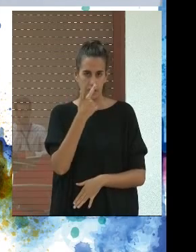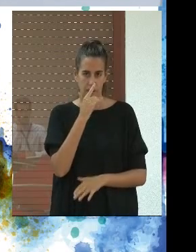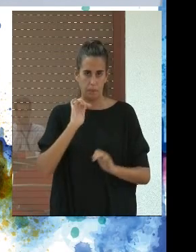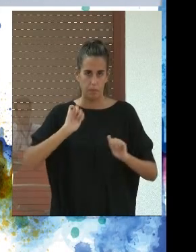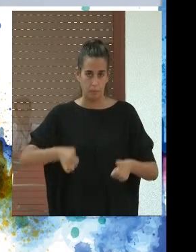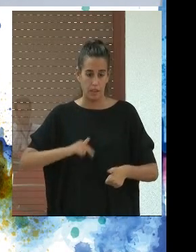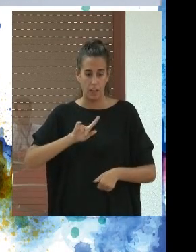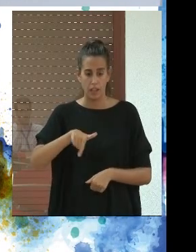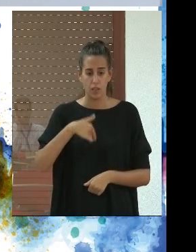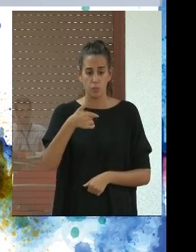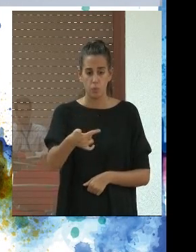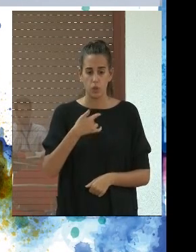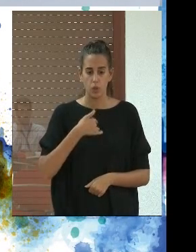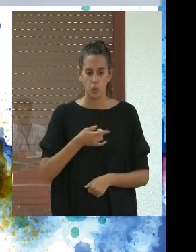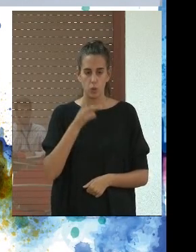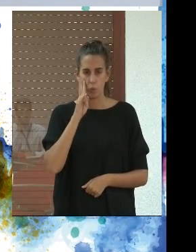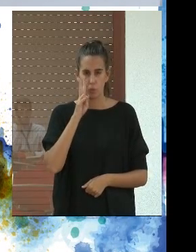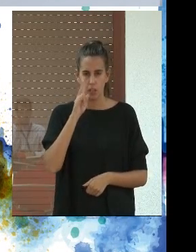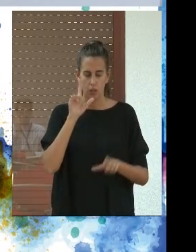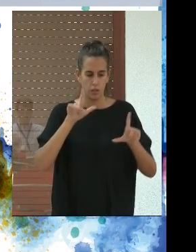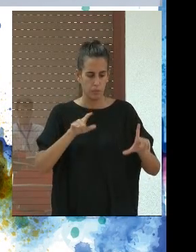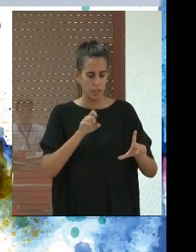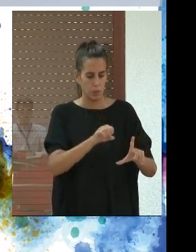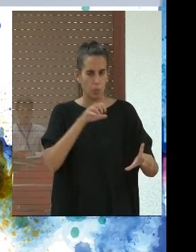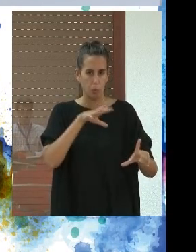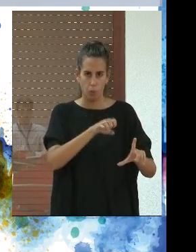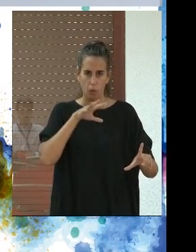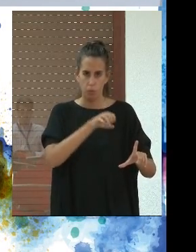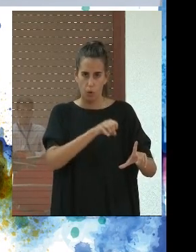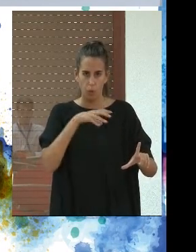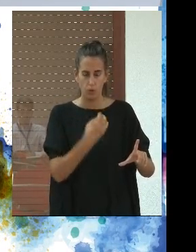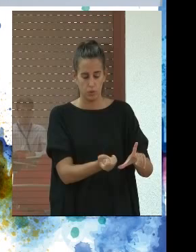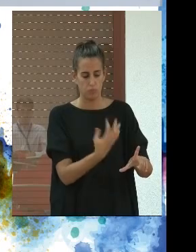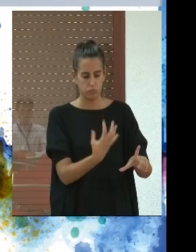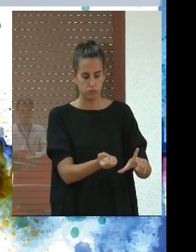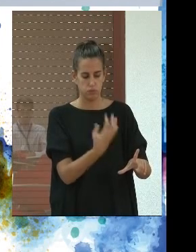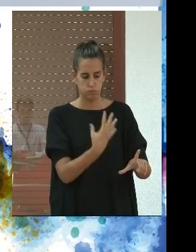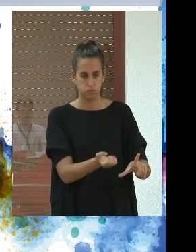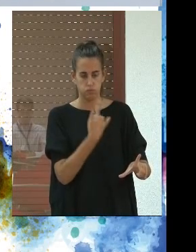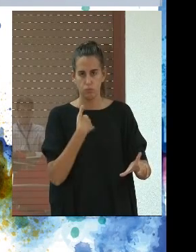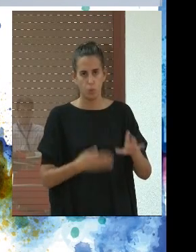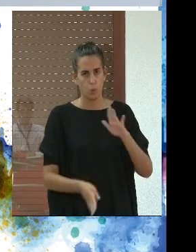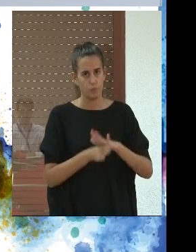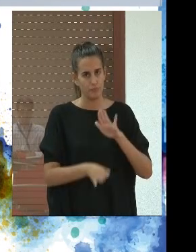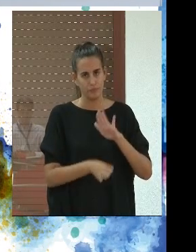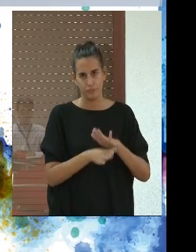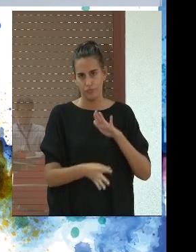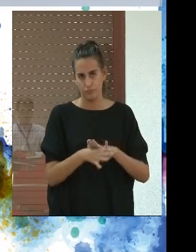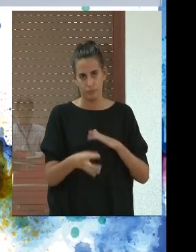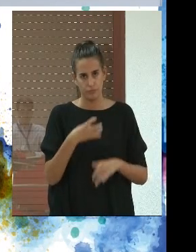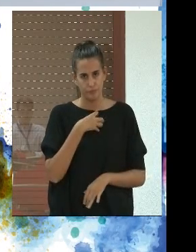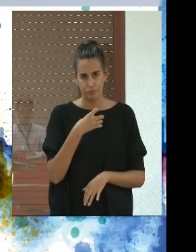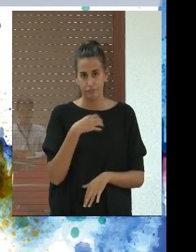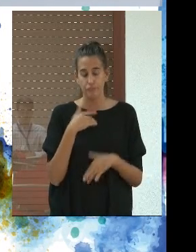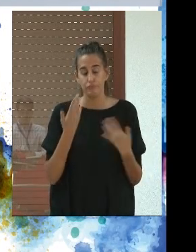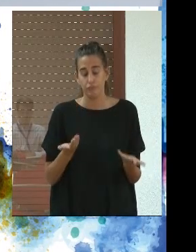that they are very good doing this experiment for 10 minutes, but after 15 or 20 minutes, with